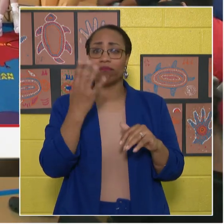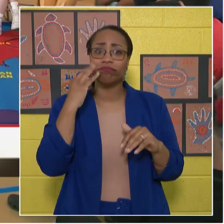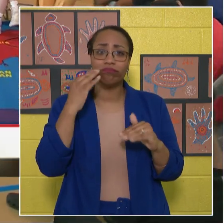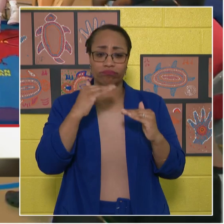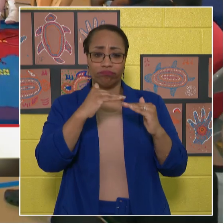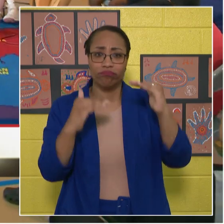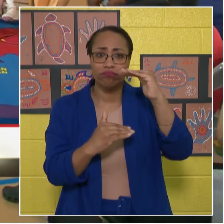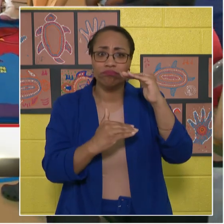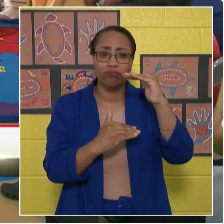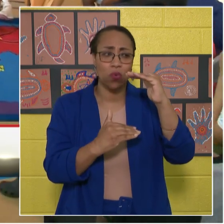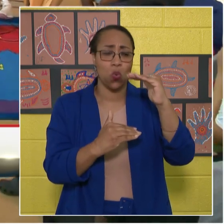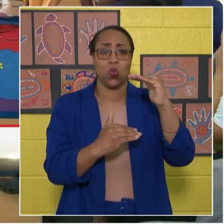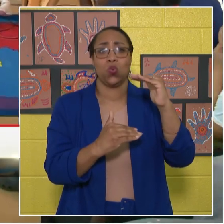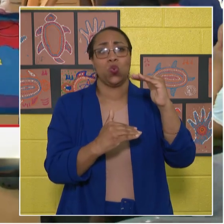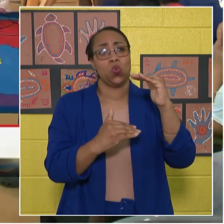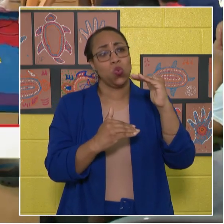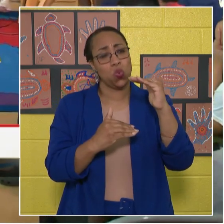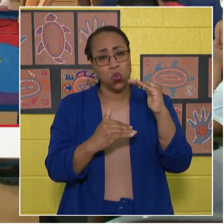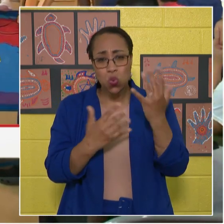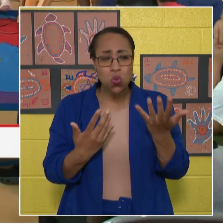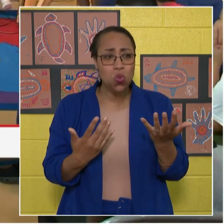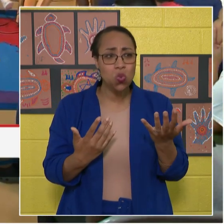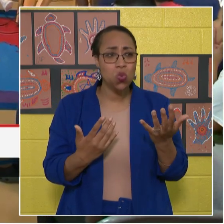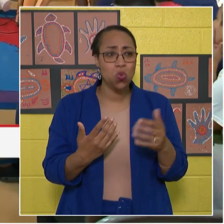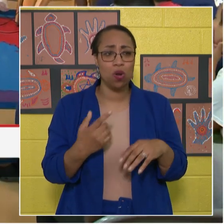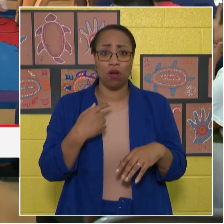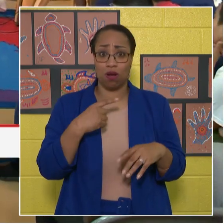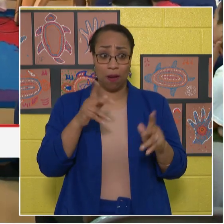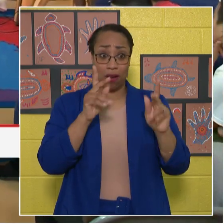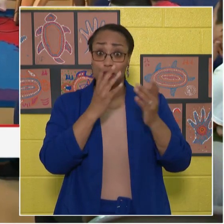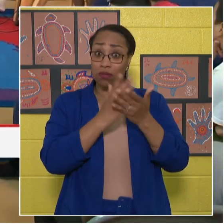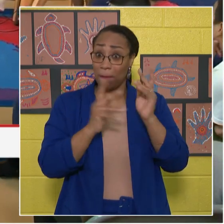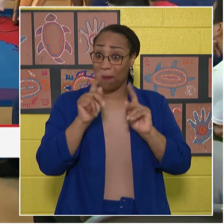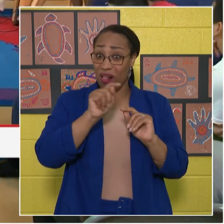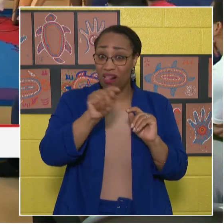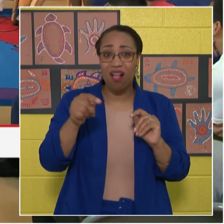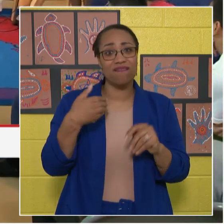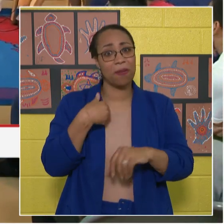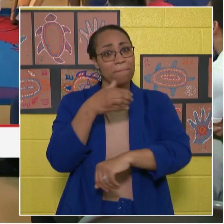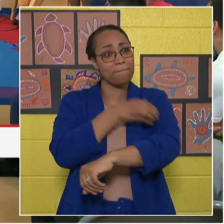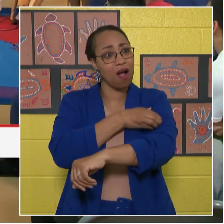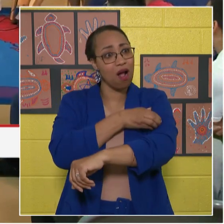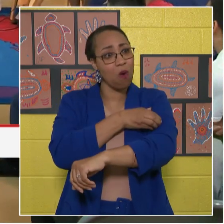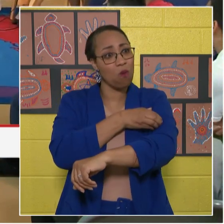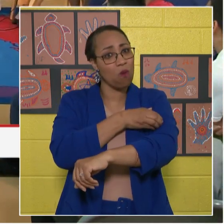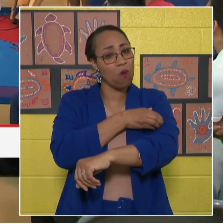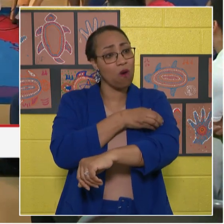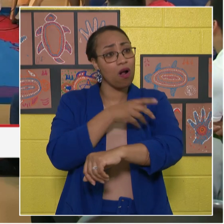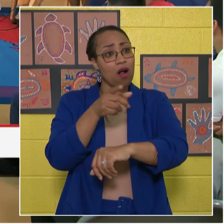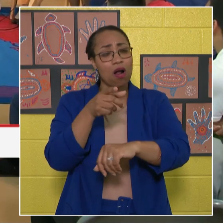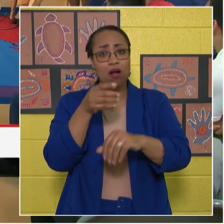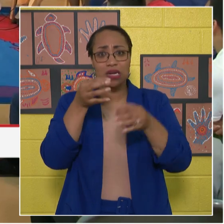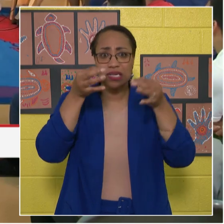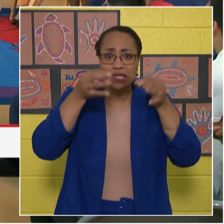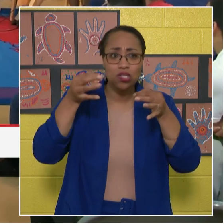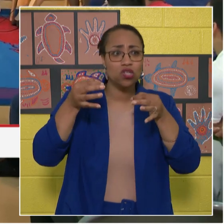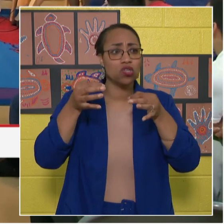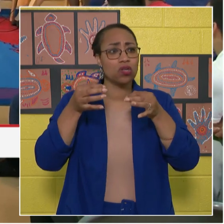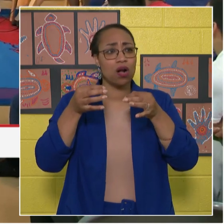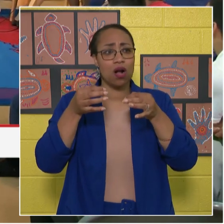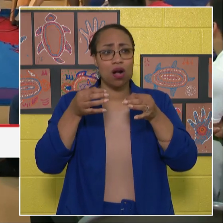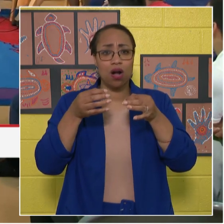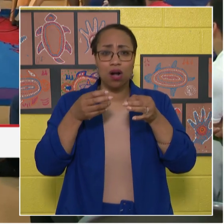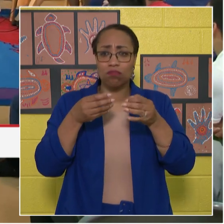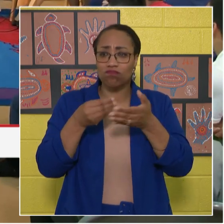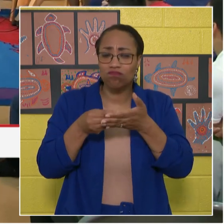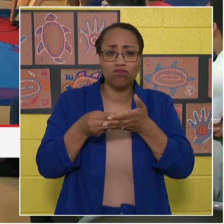people sometimes is scary. Remember how I told you that sometimes, we're scared and we're not sure.